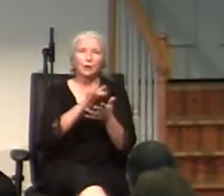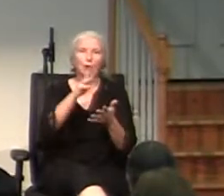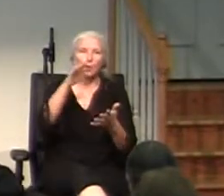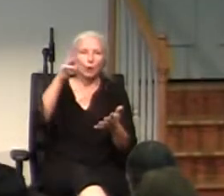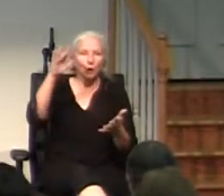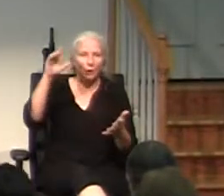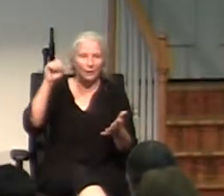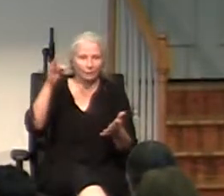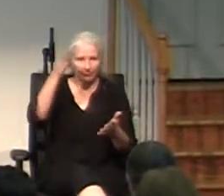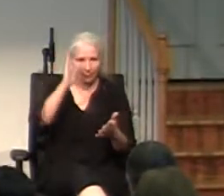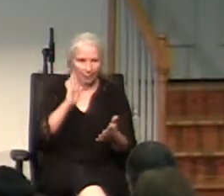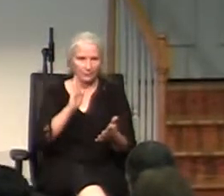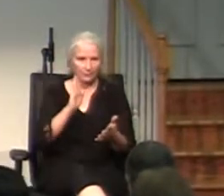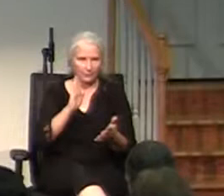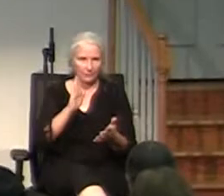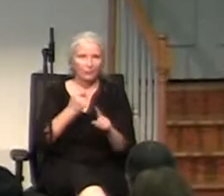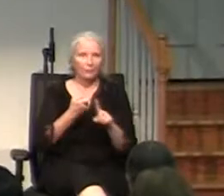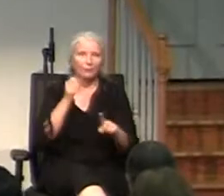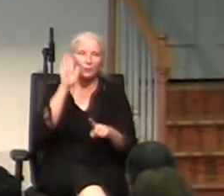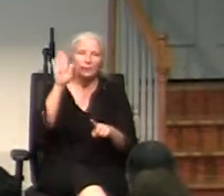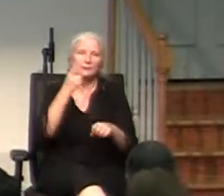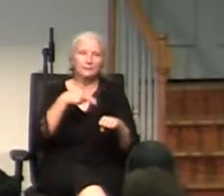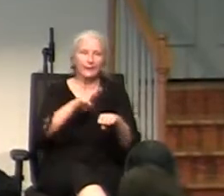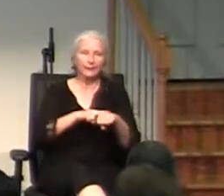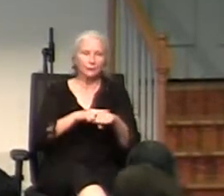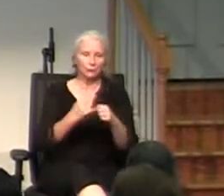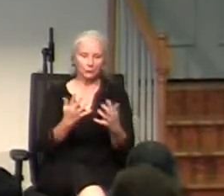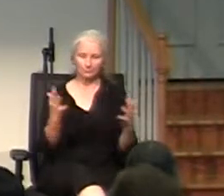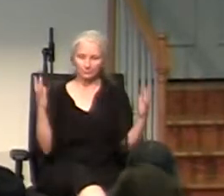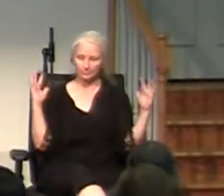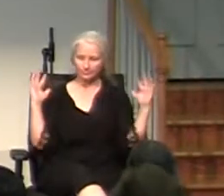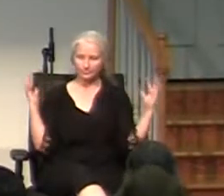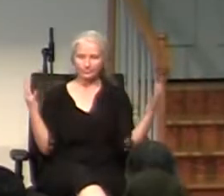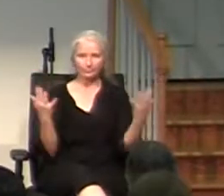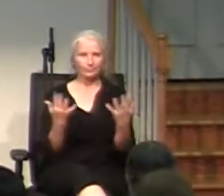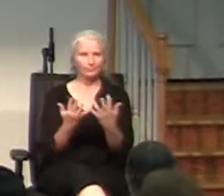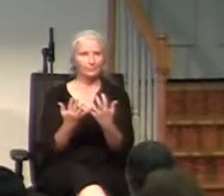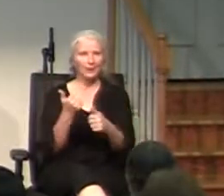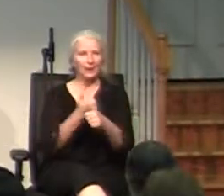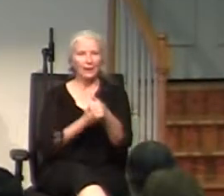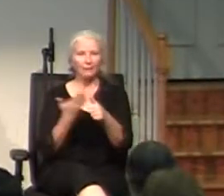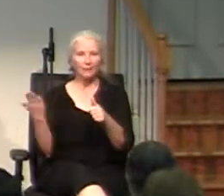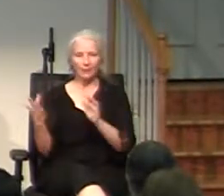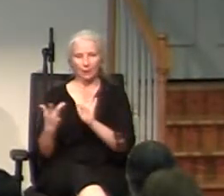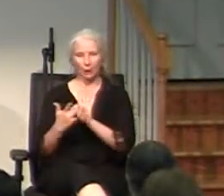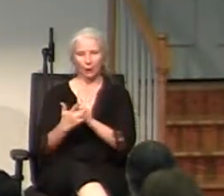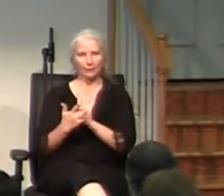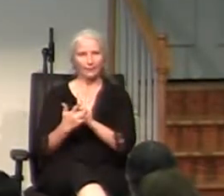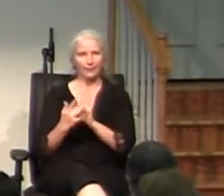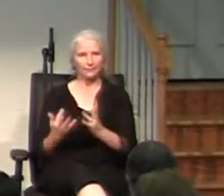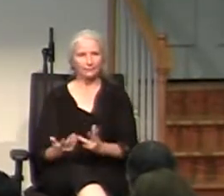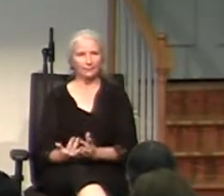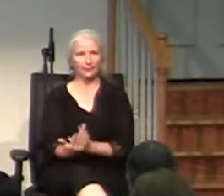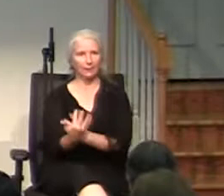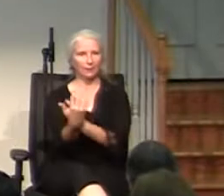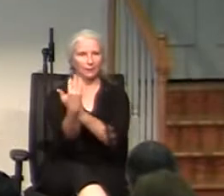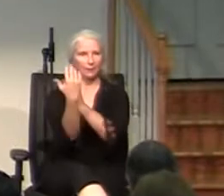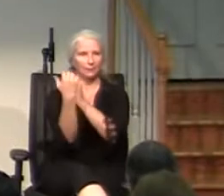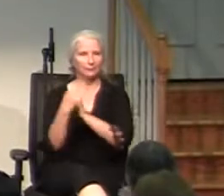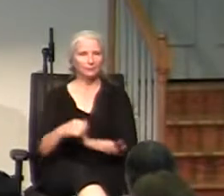very nature as it surrounds him and surrounds everything that comes in contact with him and with his